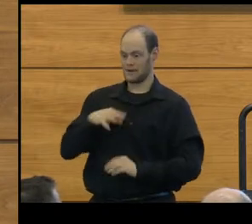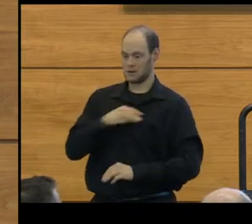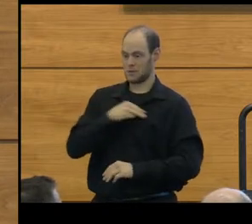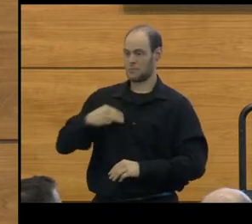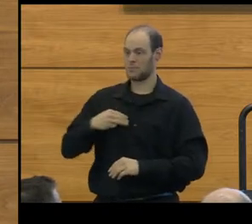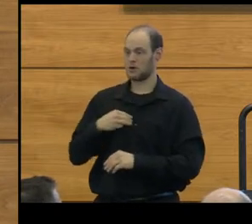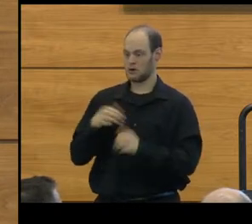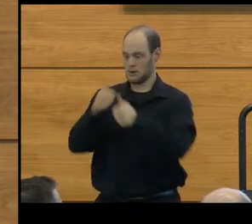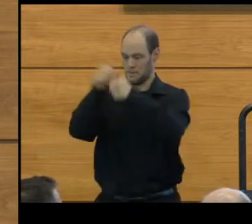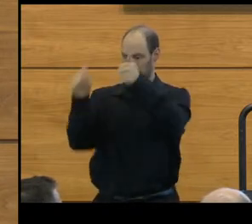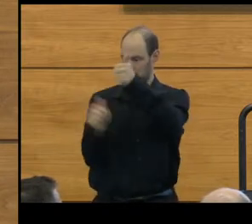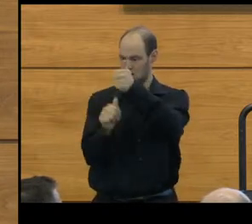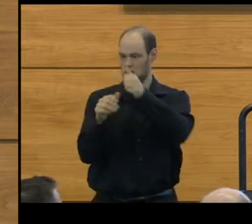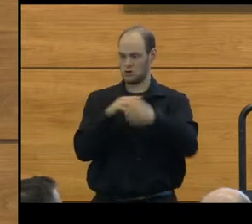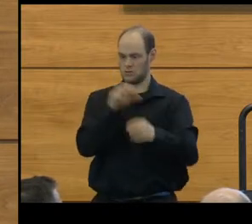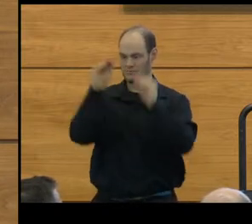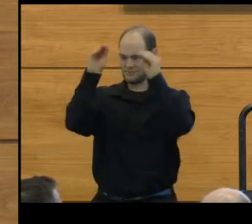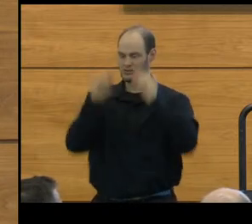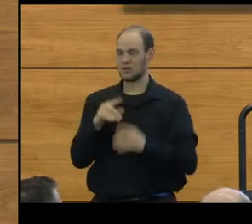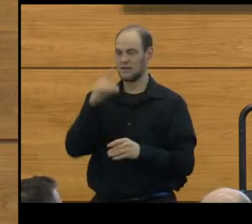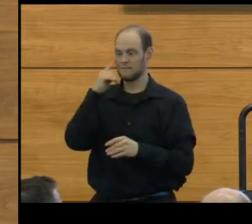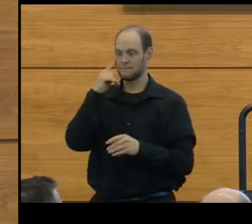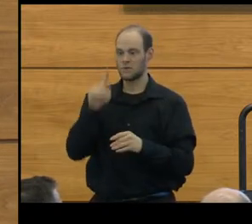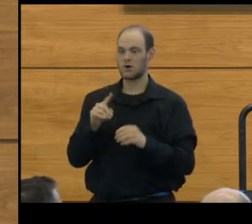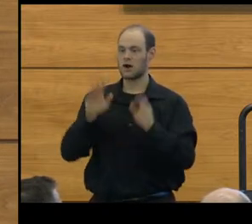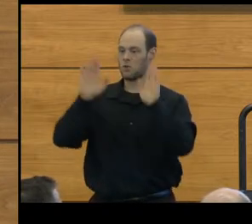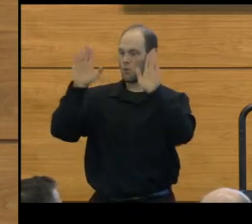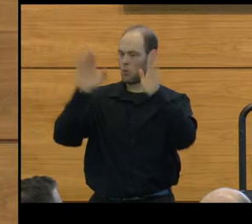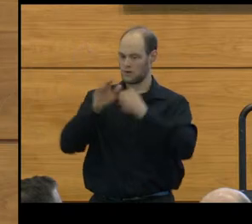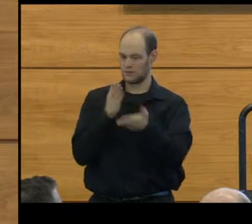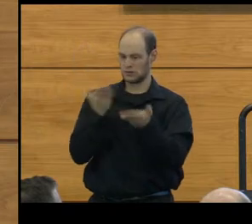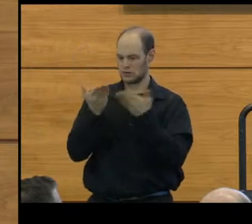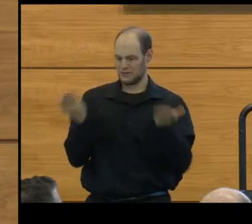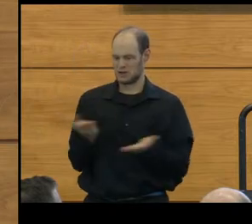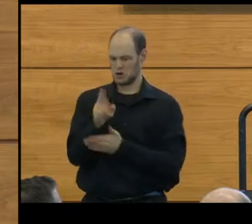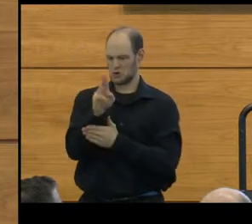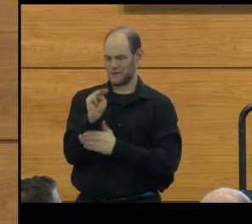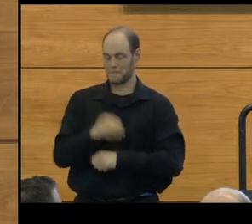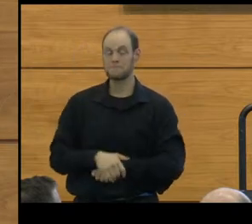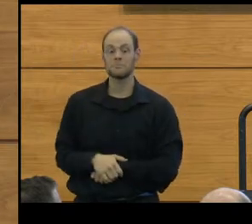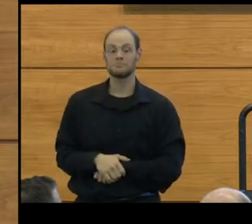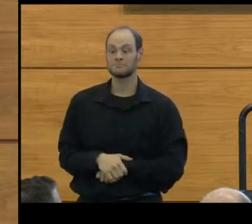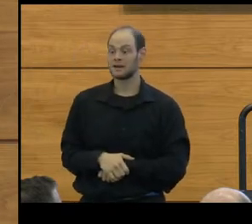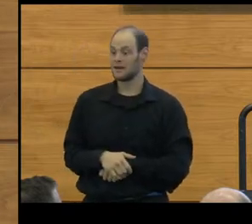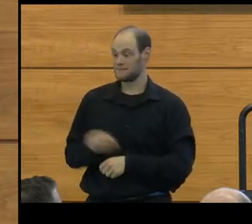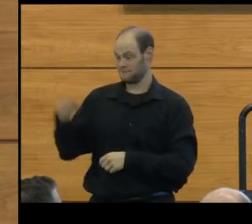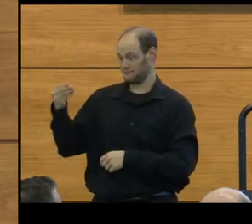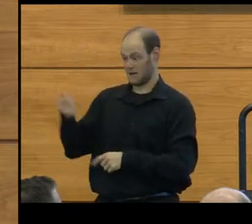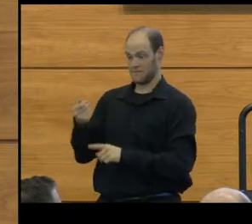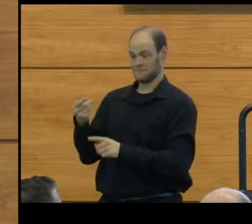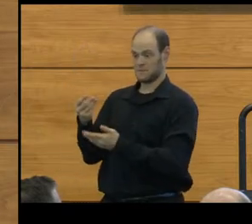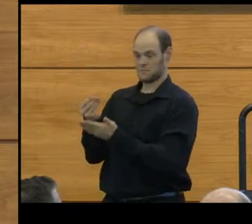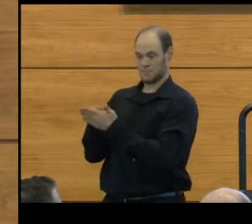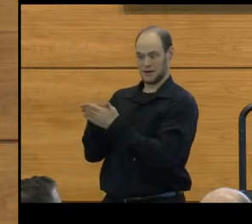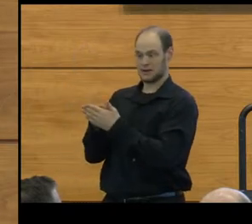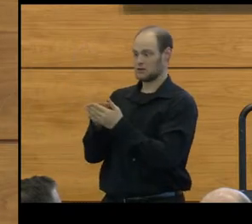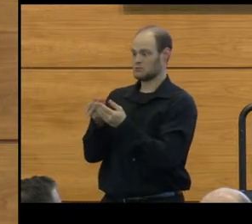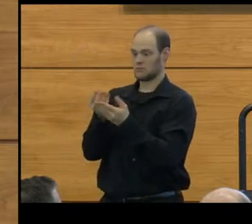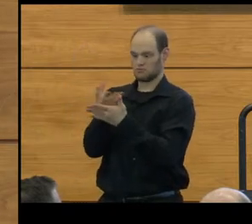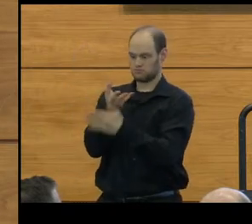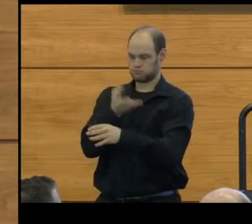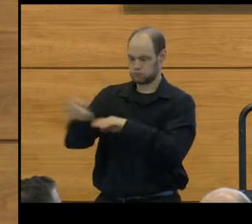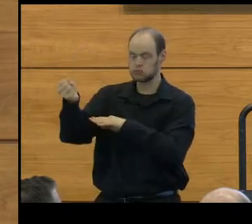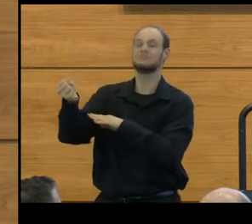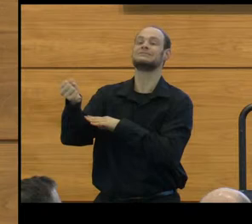member below the rank of professor for conspicuous service to the university. Although the funds from Russell's bequest have long ago run